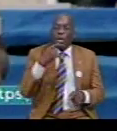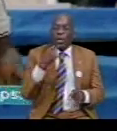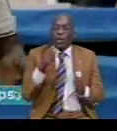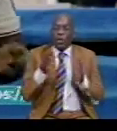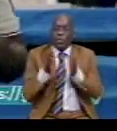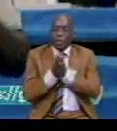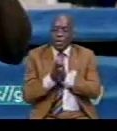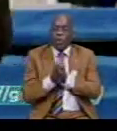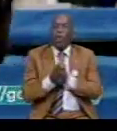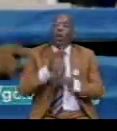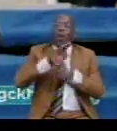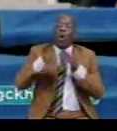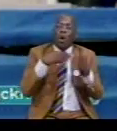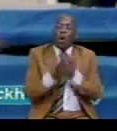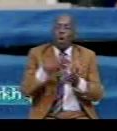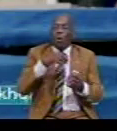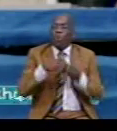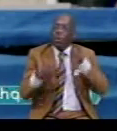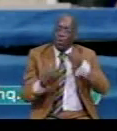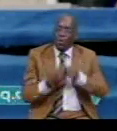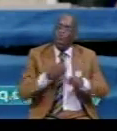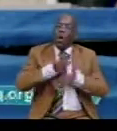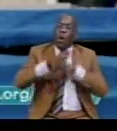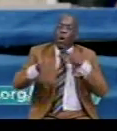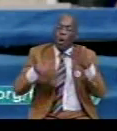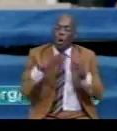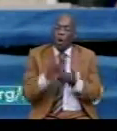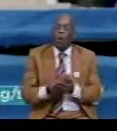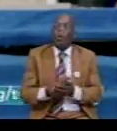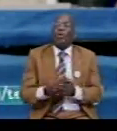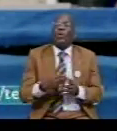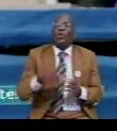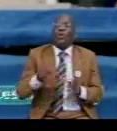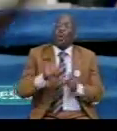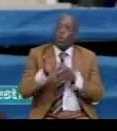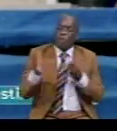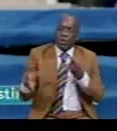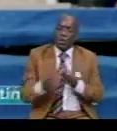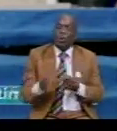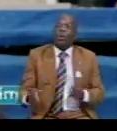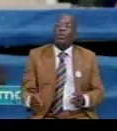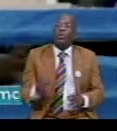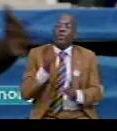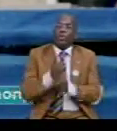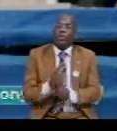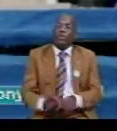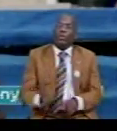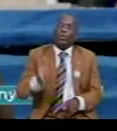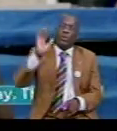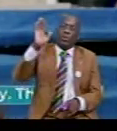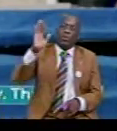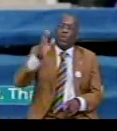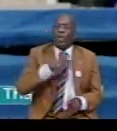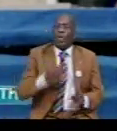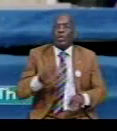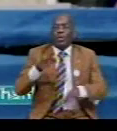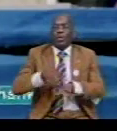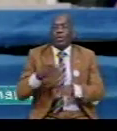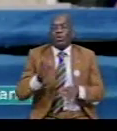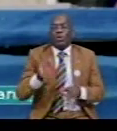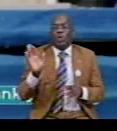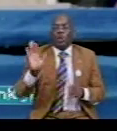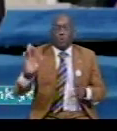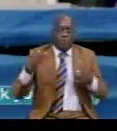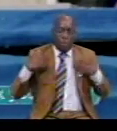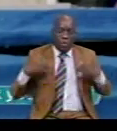ni osa gbogbo nke ka gbowo ko se oke ka gbowo ko si ibi ta ni soro yen mo wa gbowo ko se